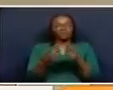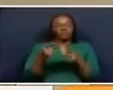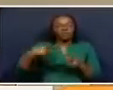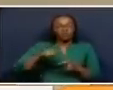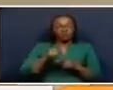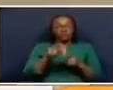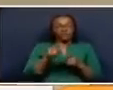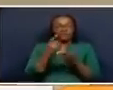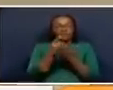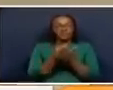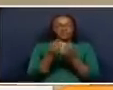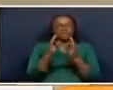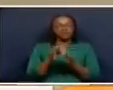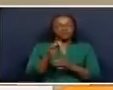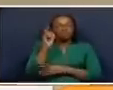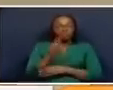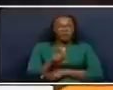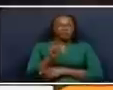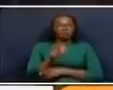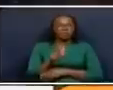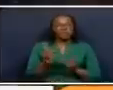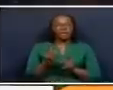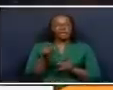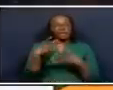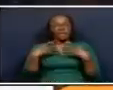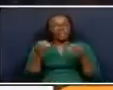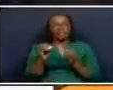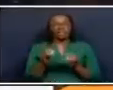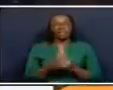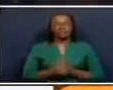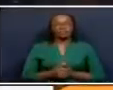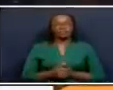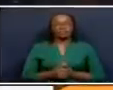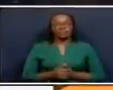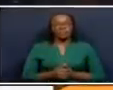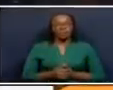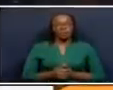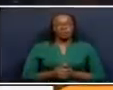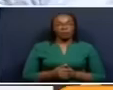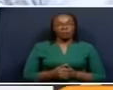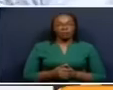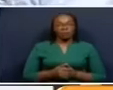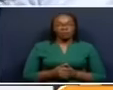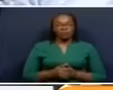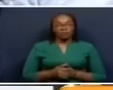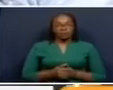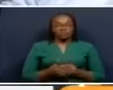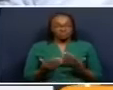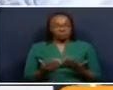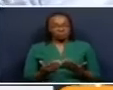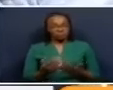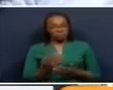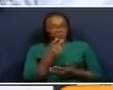is unacceptable and it's not healthy. And makes that point you made earlier on, being seen together in a